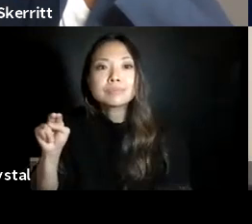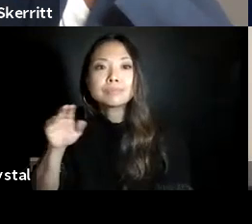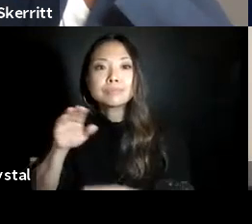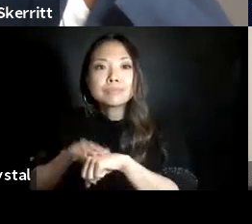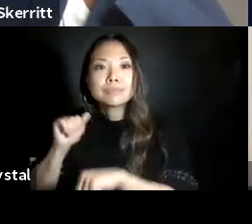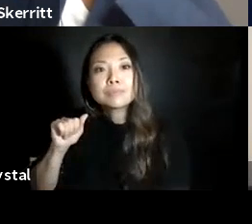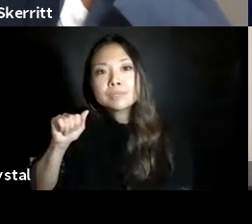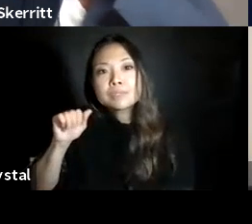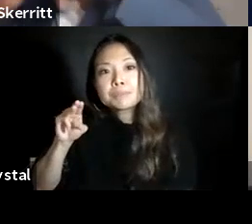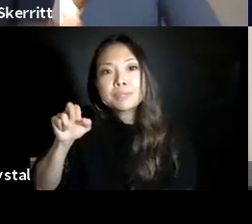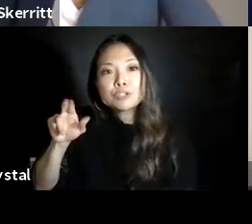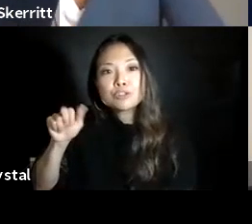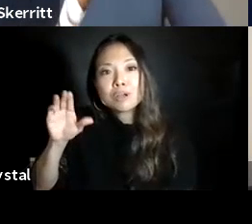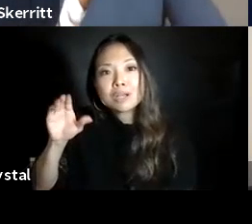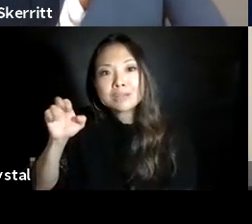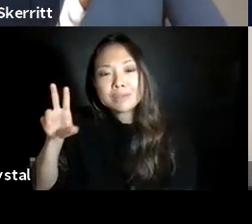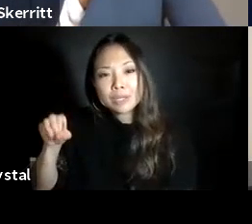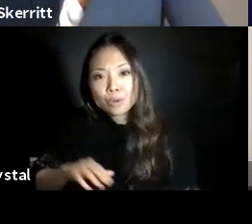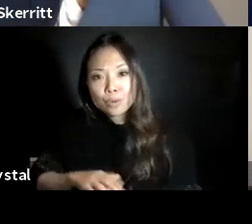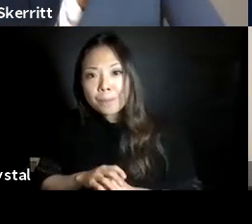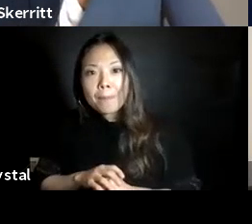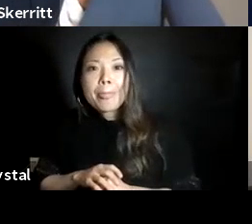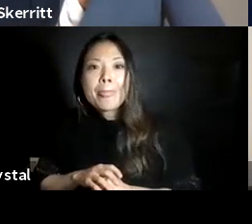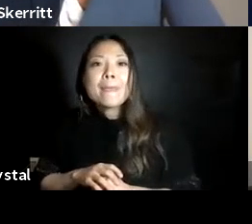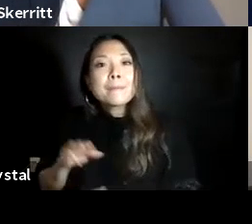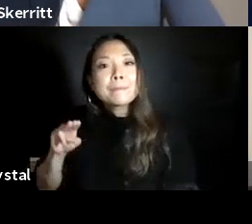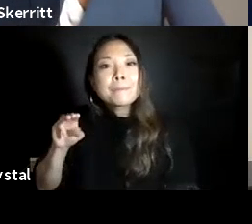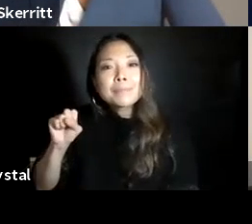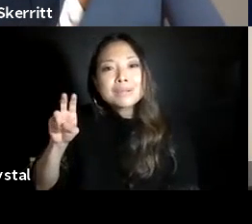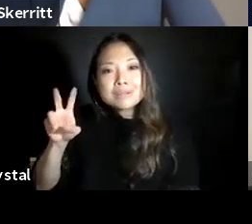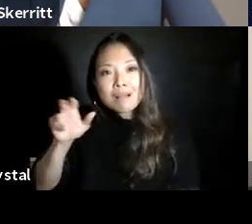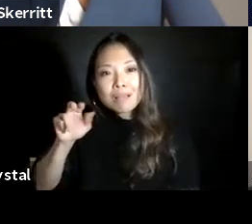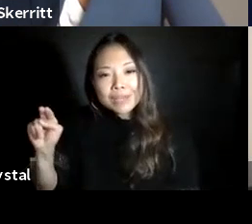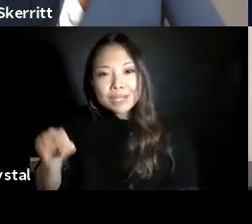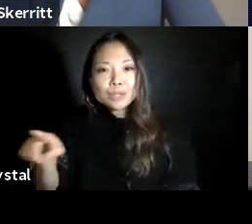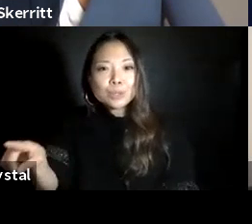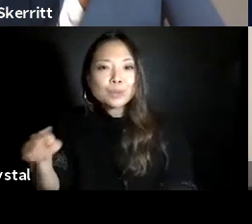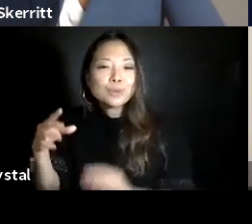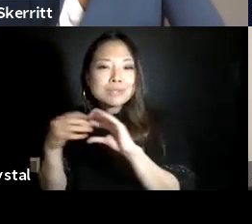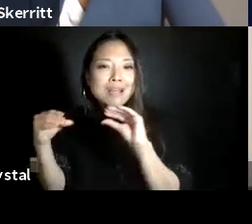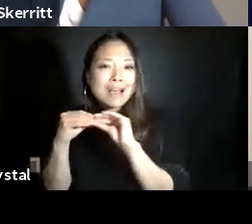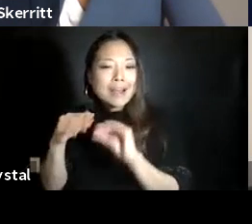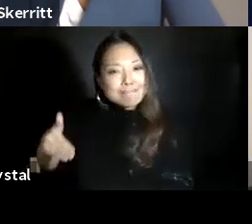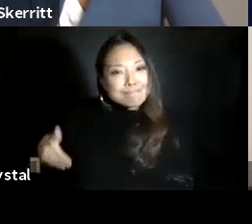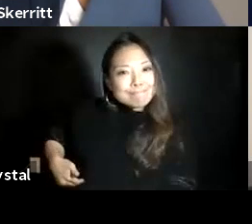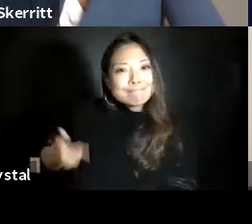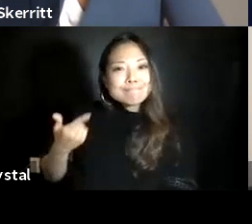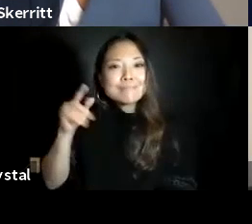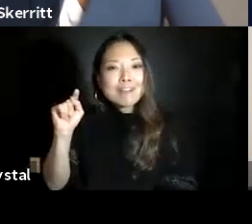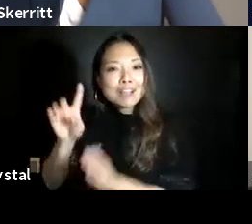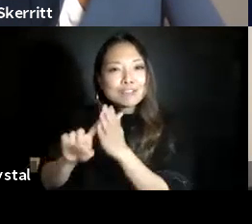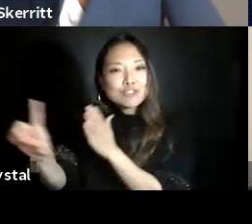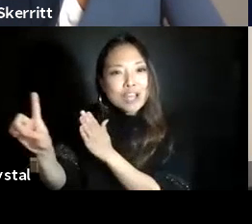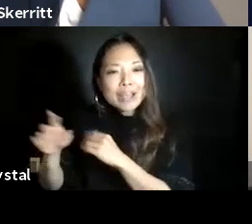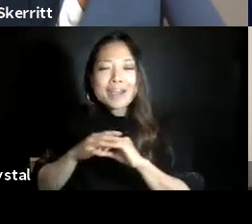Ms. Sullivan, you used reference to a gut check some moments ago. I wish I had something more cerebral than a